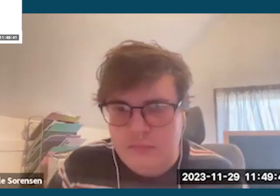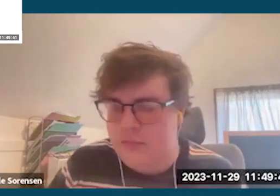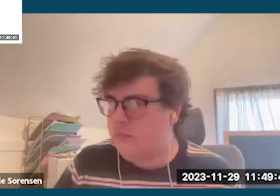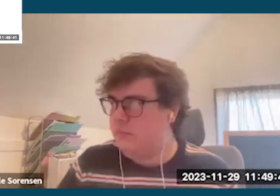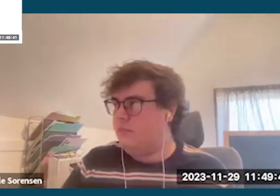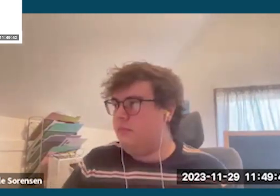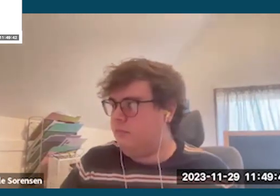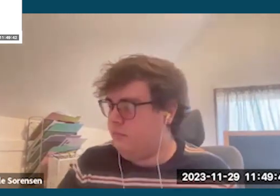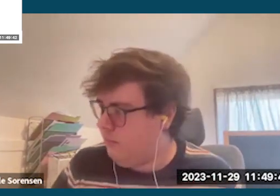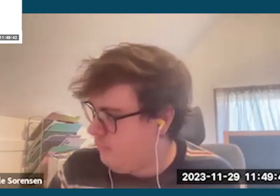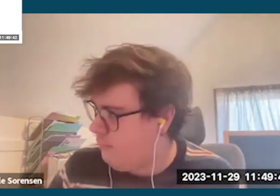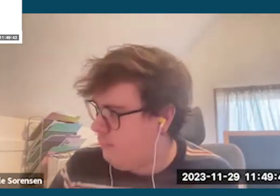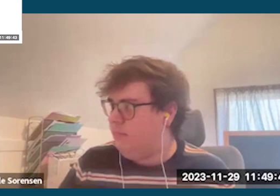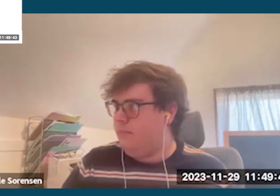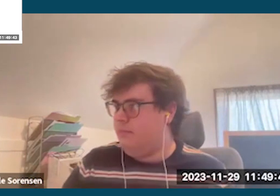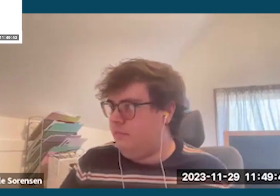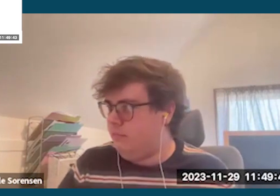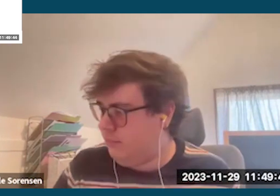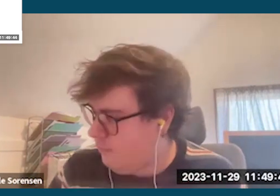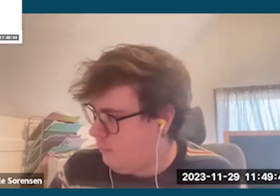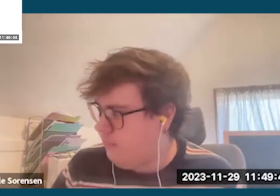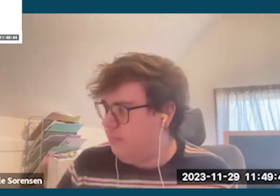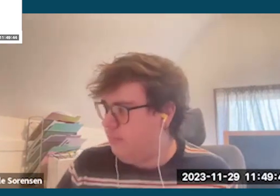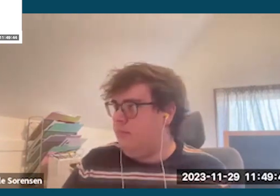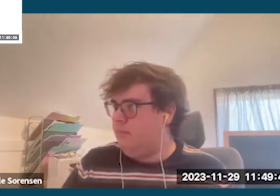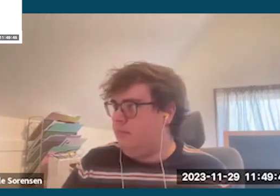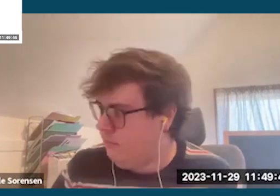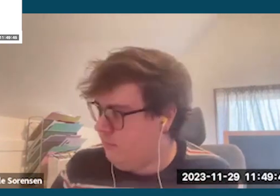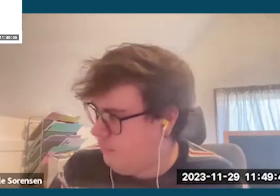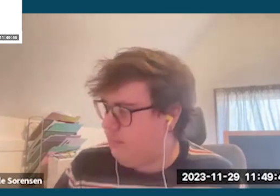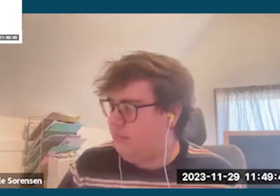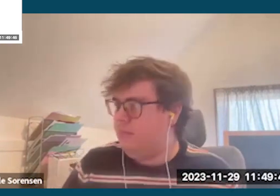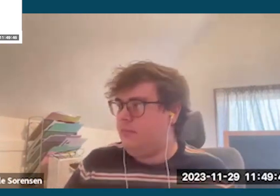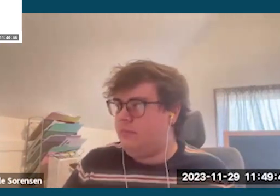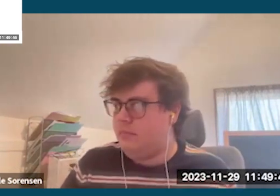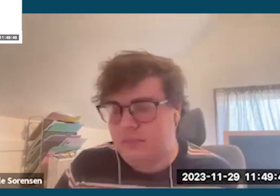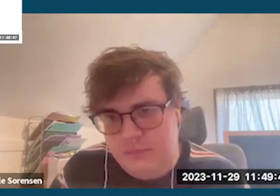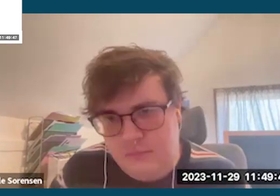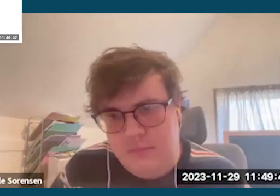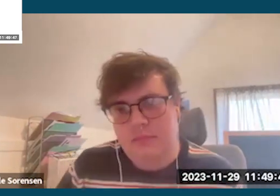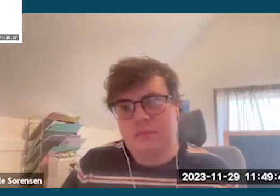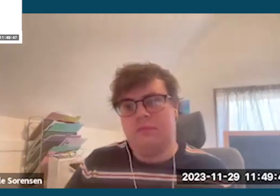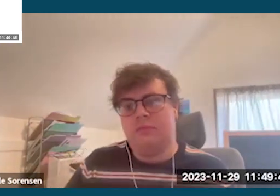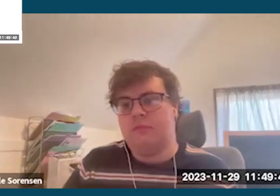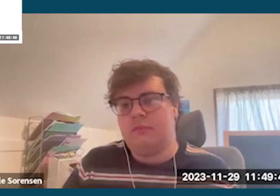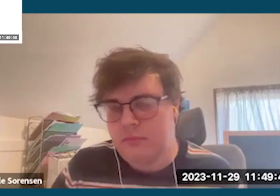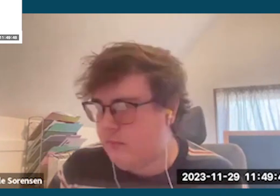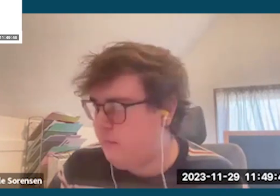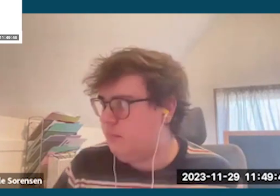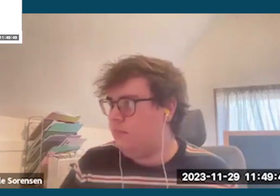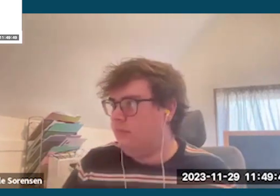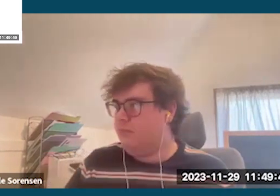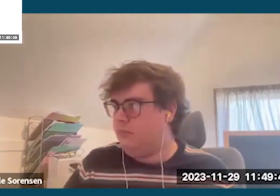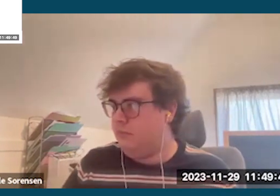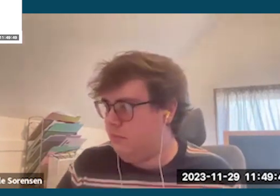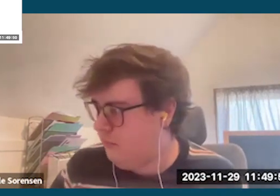how someone's disability affects them, they still have had all those years of experiences that shape them as people.